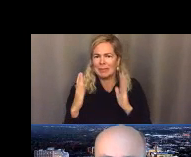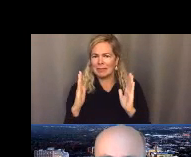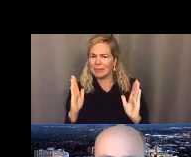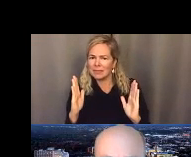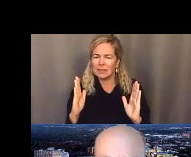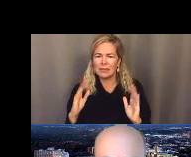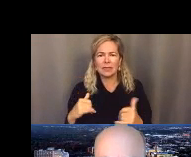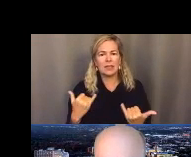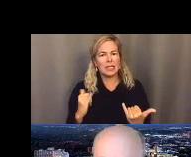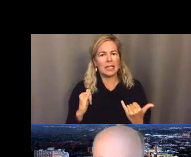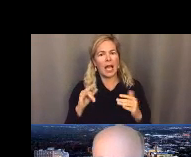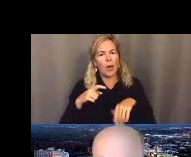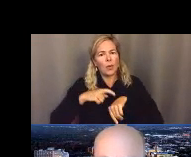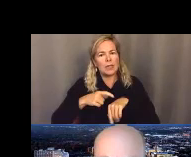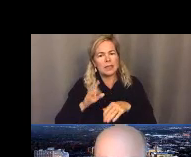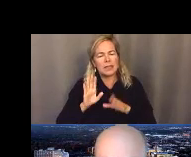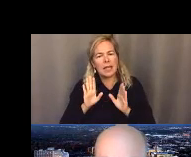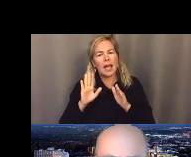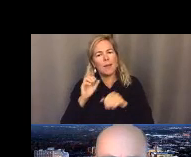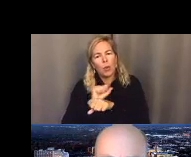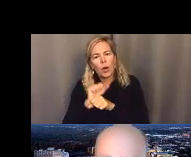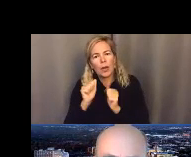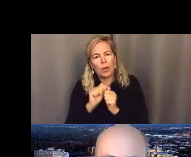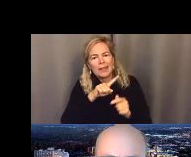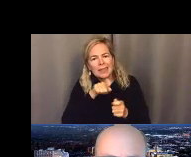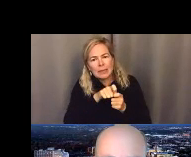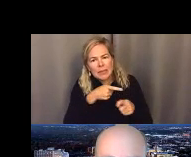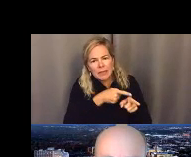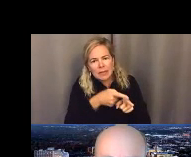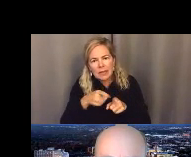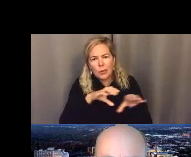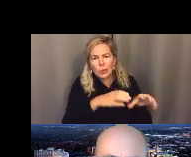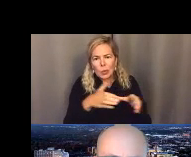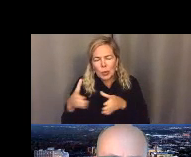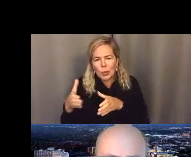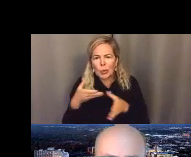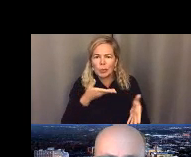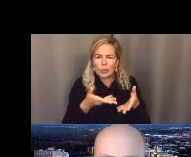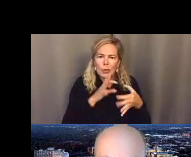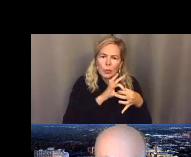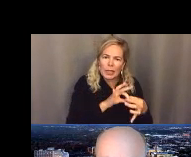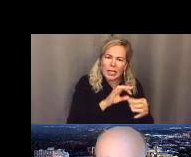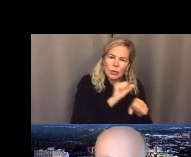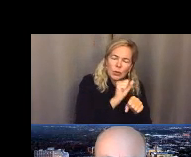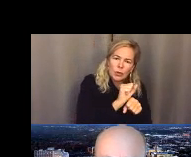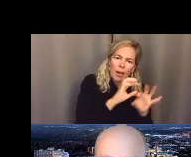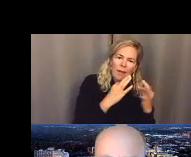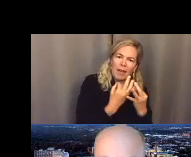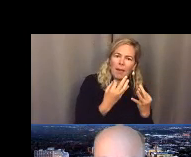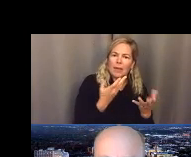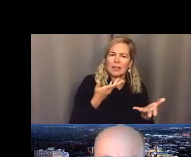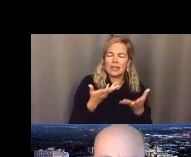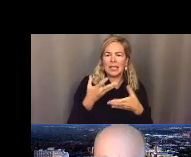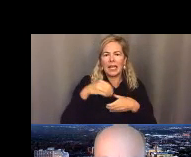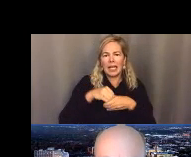phase now, so we'll be getting input from lots of people across all job families with the focus groups, including